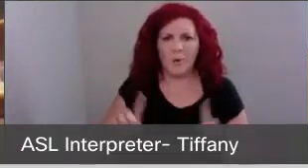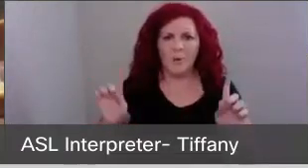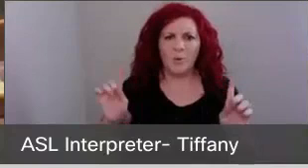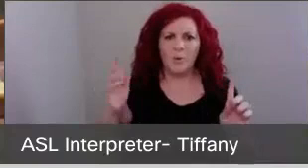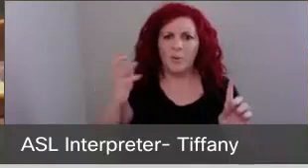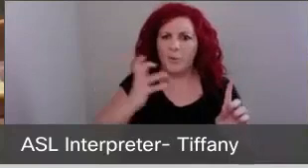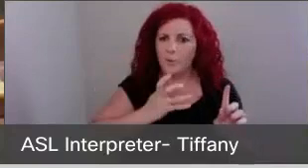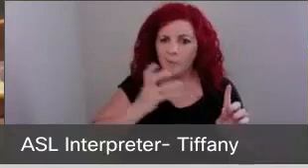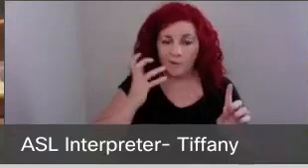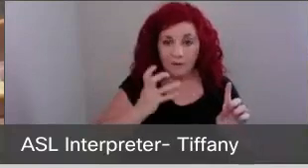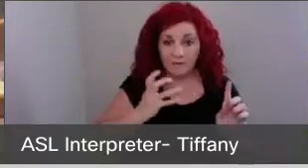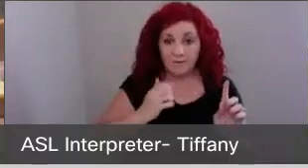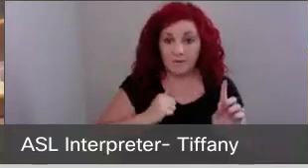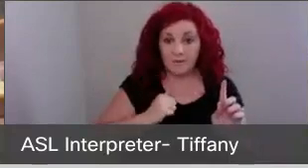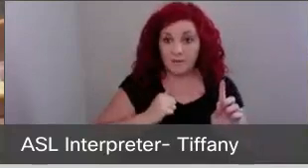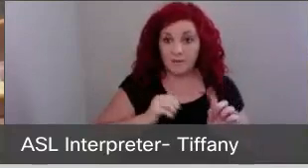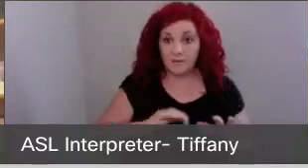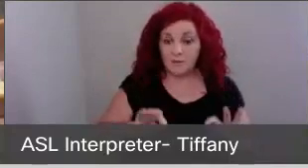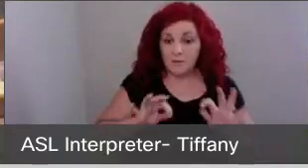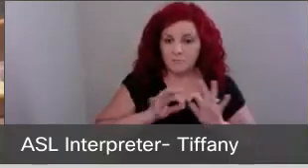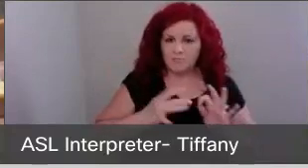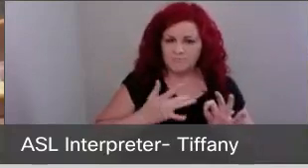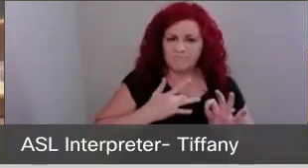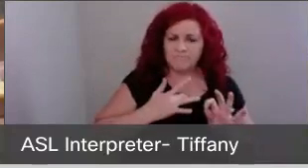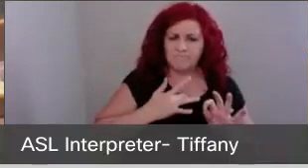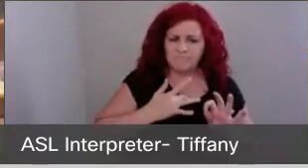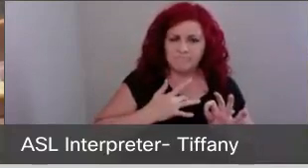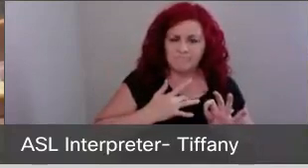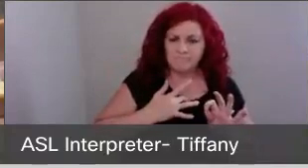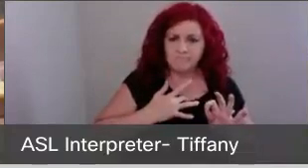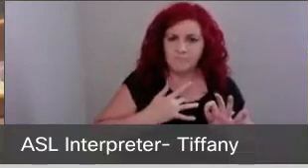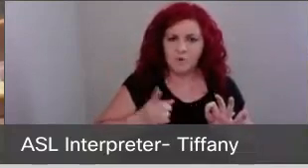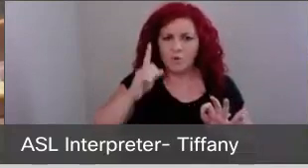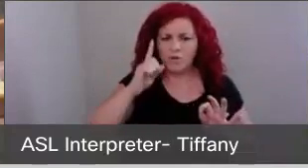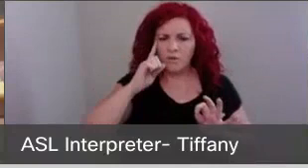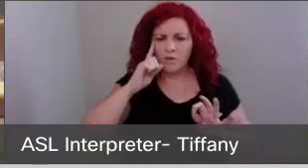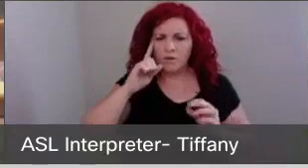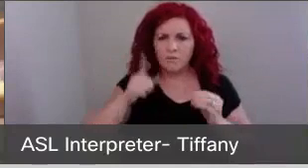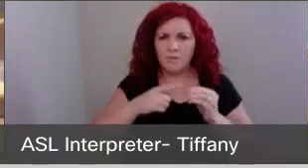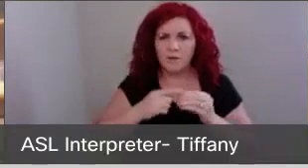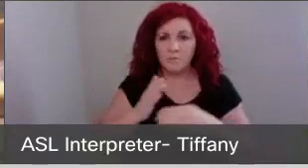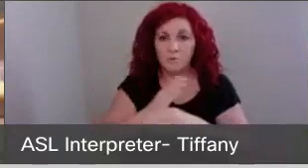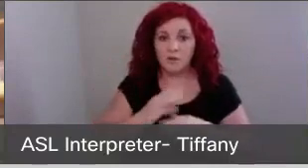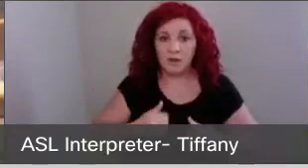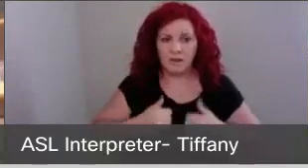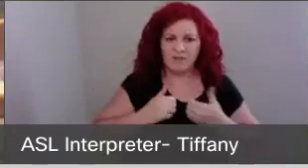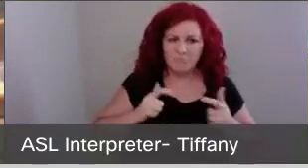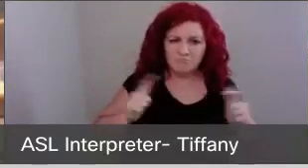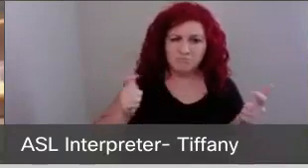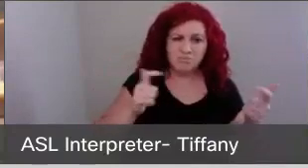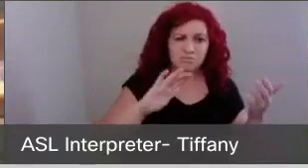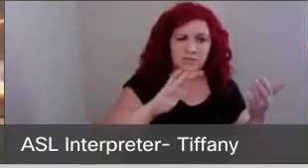what matters to you or what you think about between living in a big city and the small